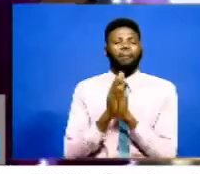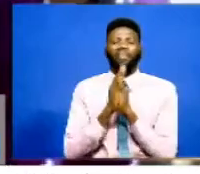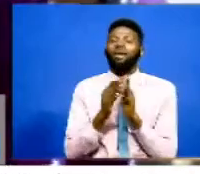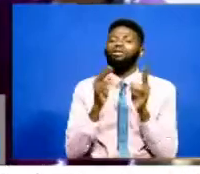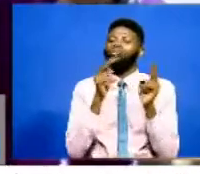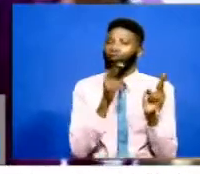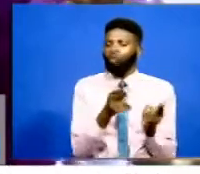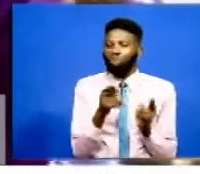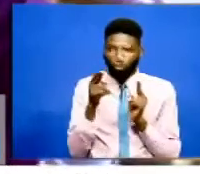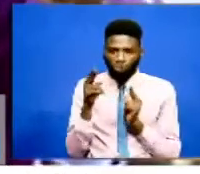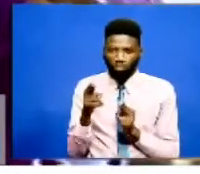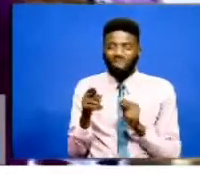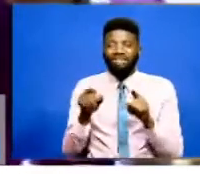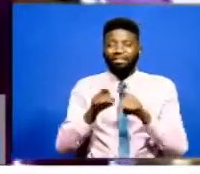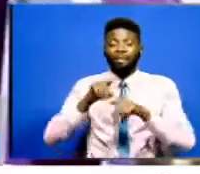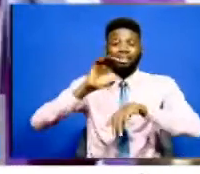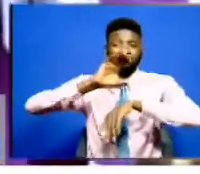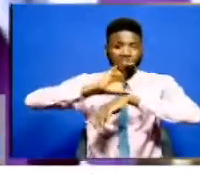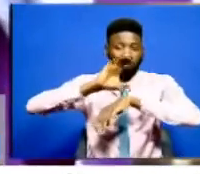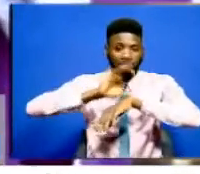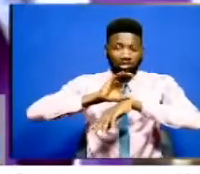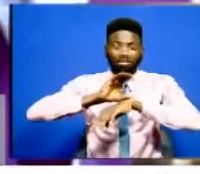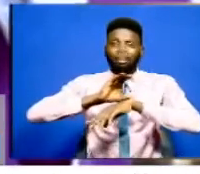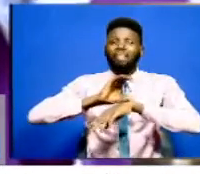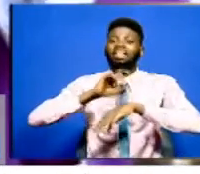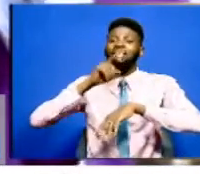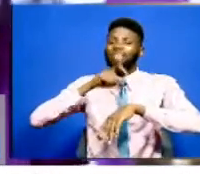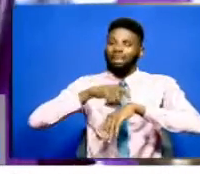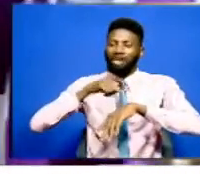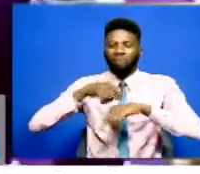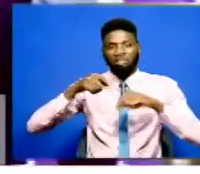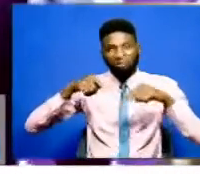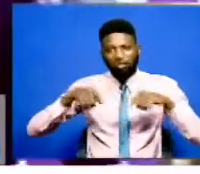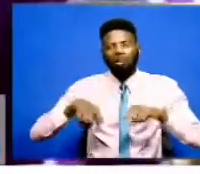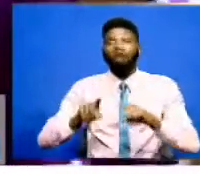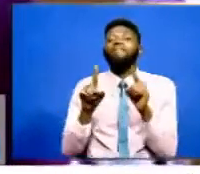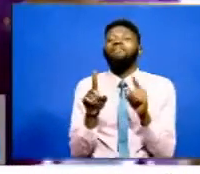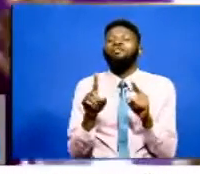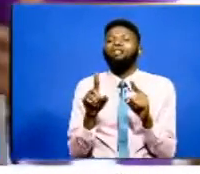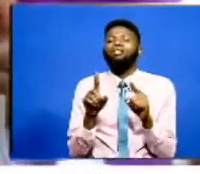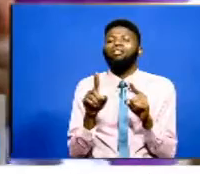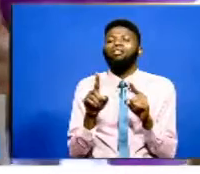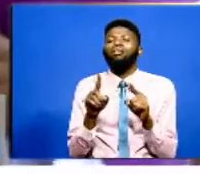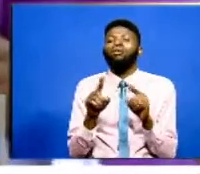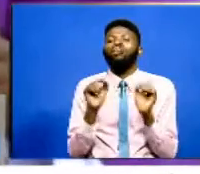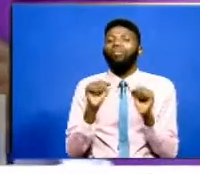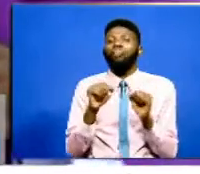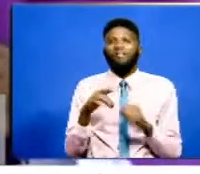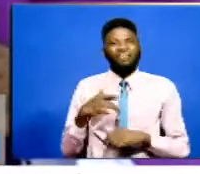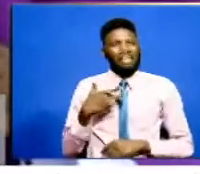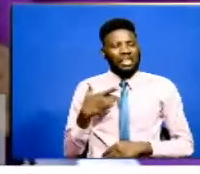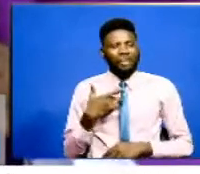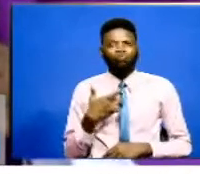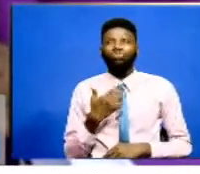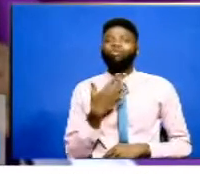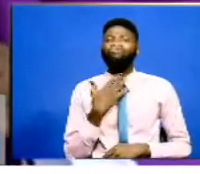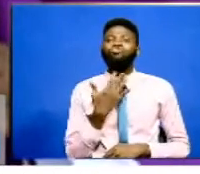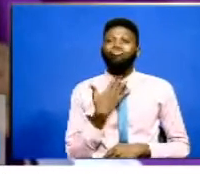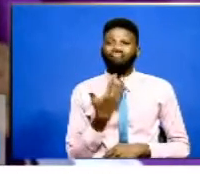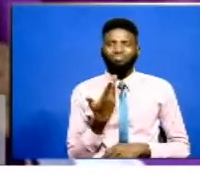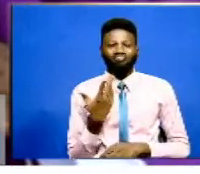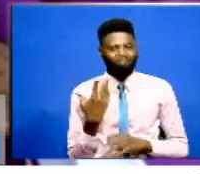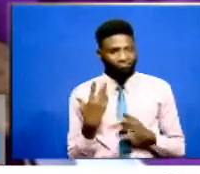even in church, when you are seated like this, you can experience the need to answer a call of